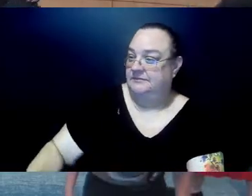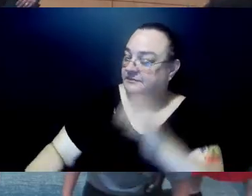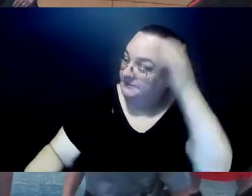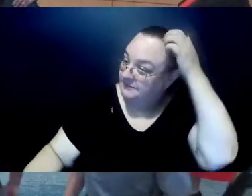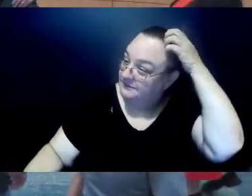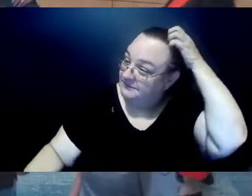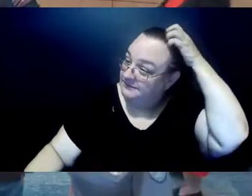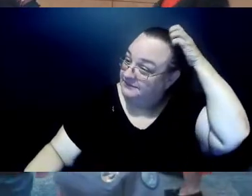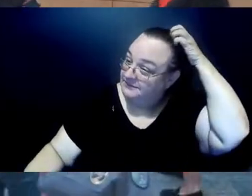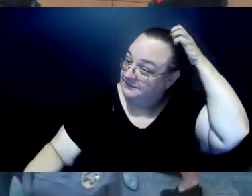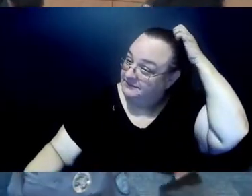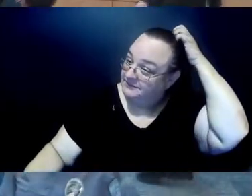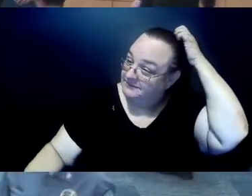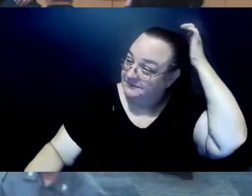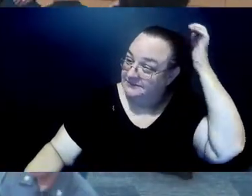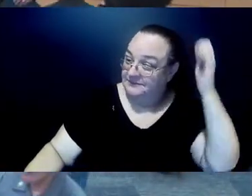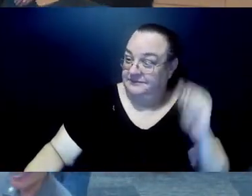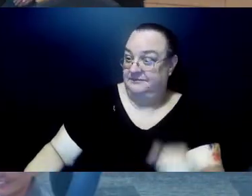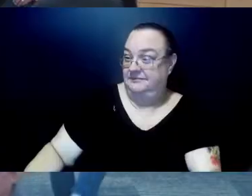This could have turned into a roast.